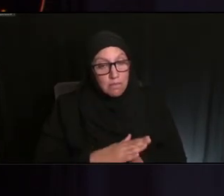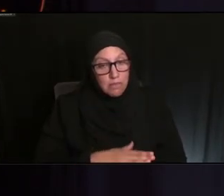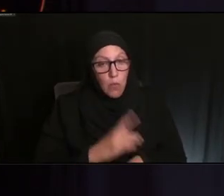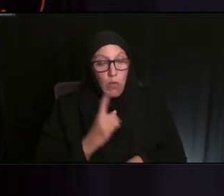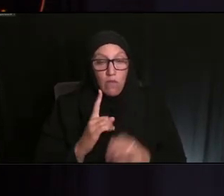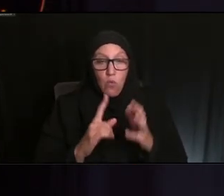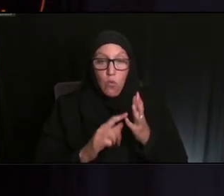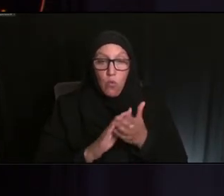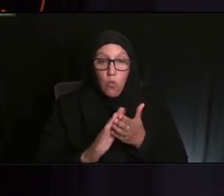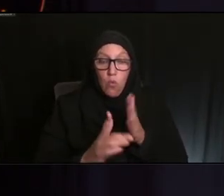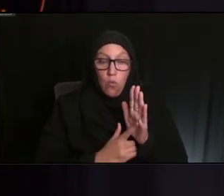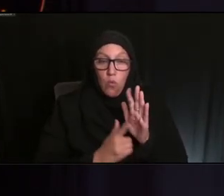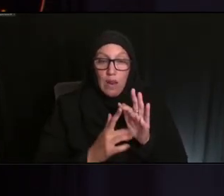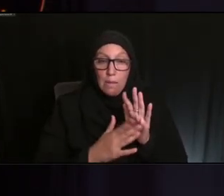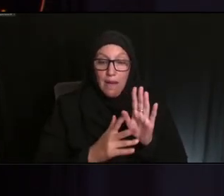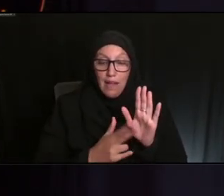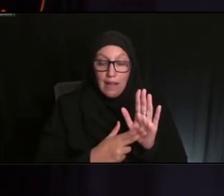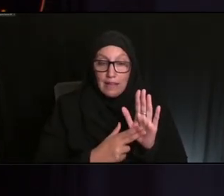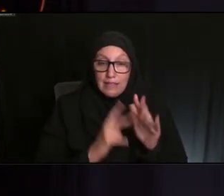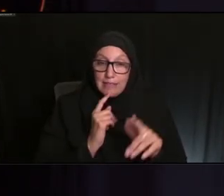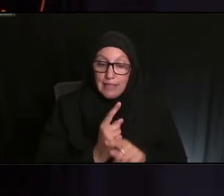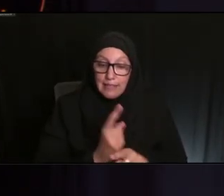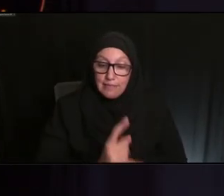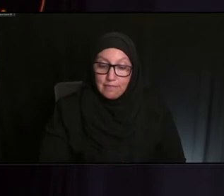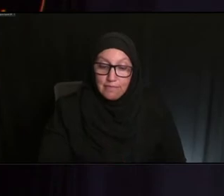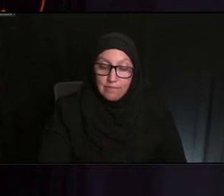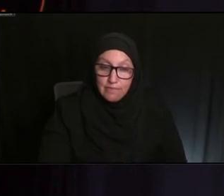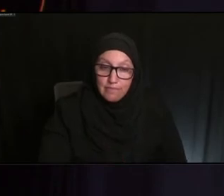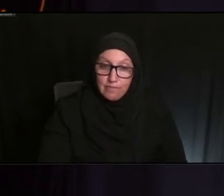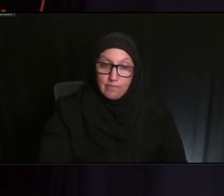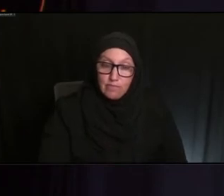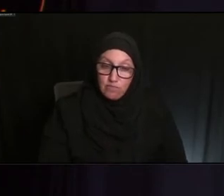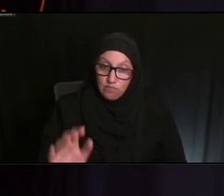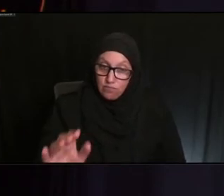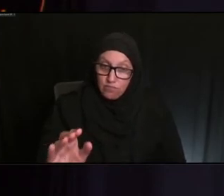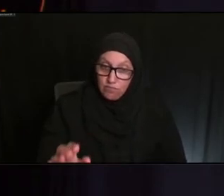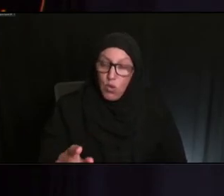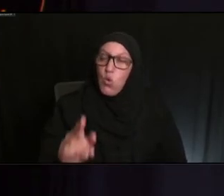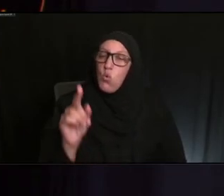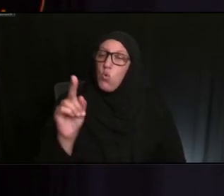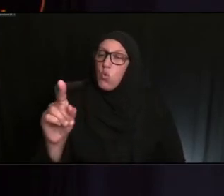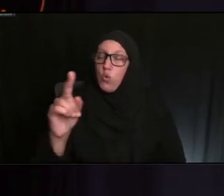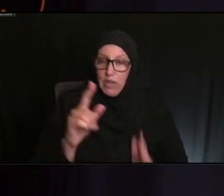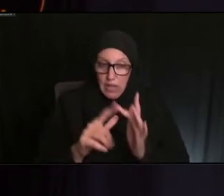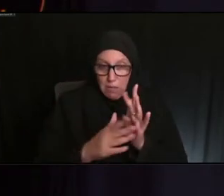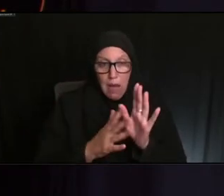someone came up to him and said to him, you are Imam al-Mahdi.